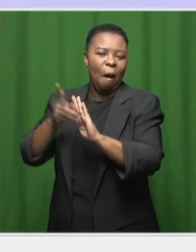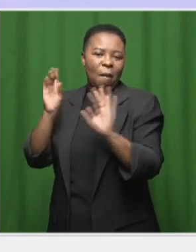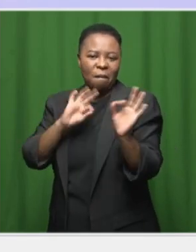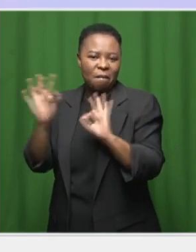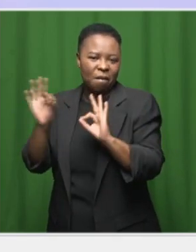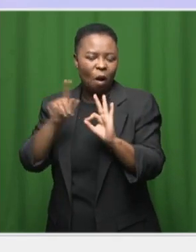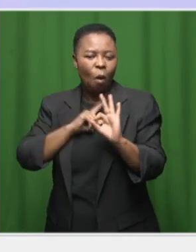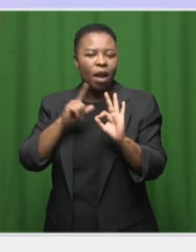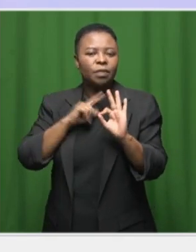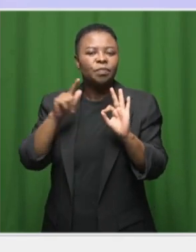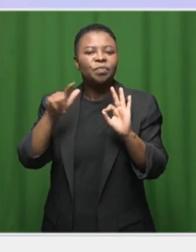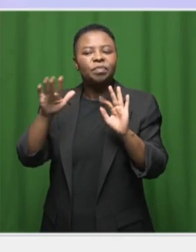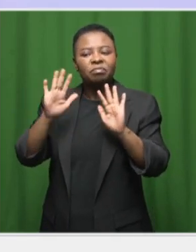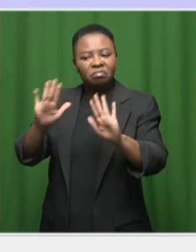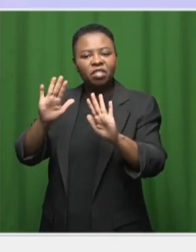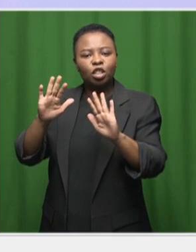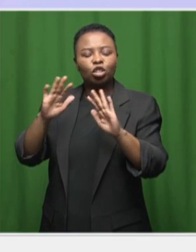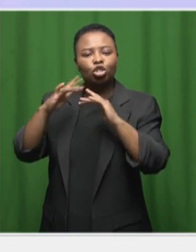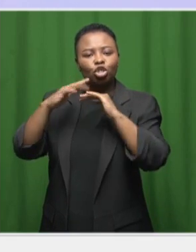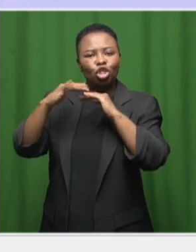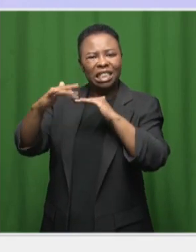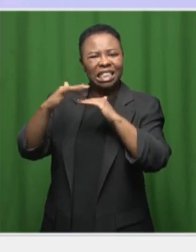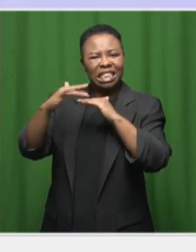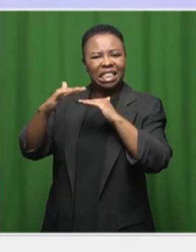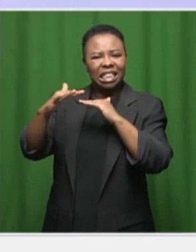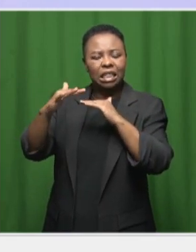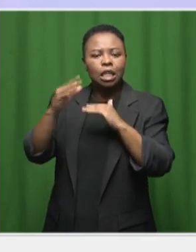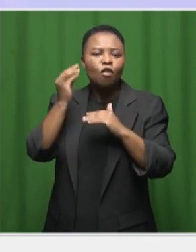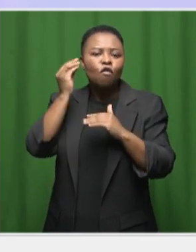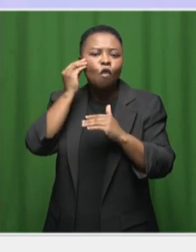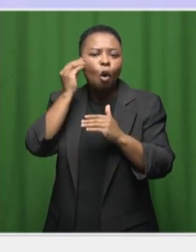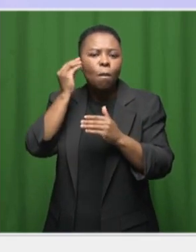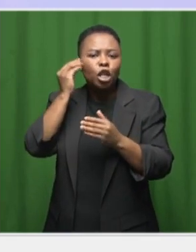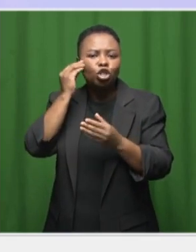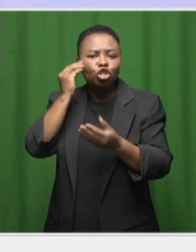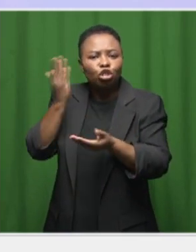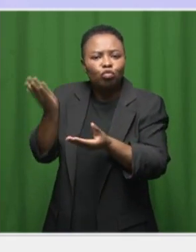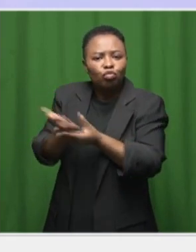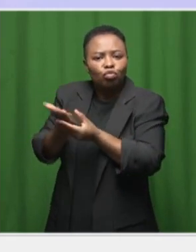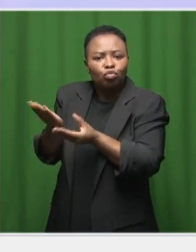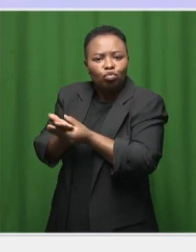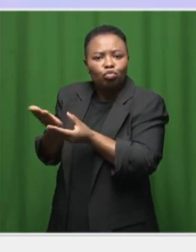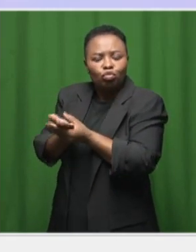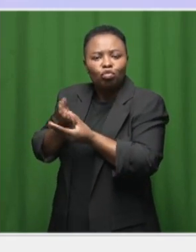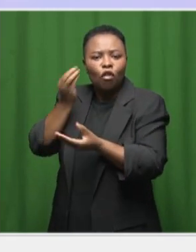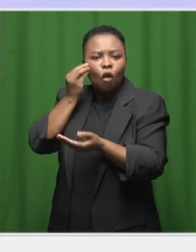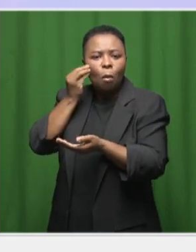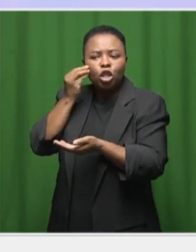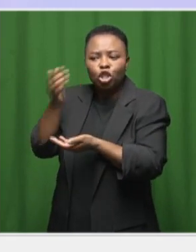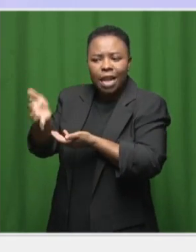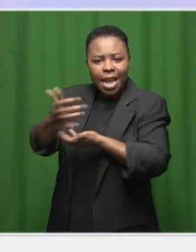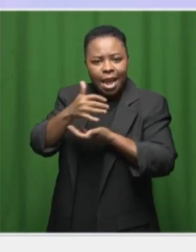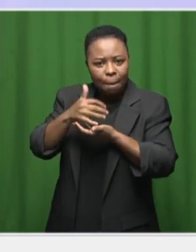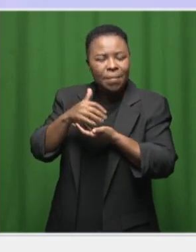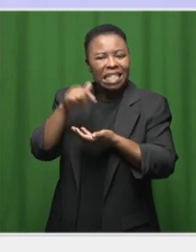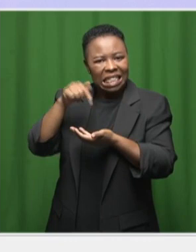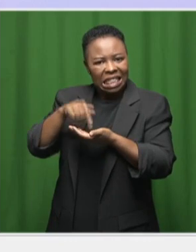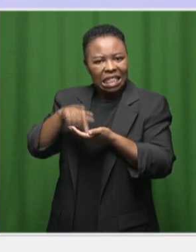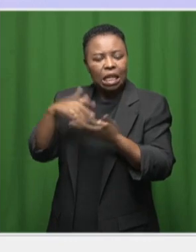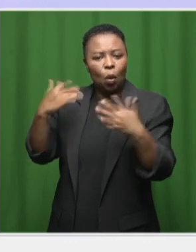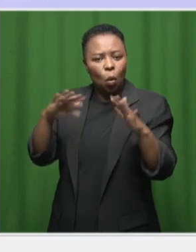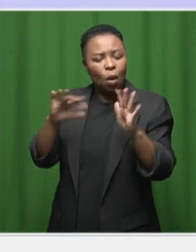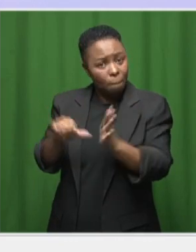with Jazz Land, that element of archiving is very heavy. It's very alive on this project.